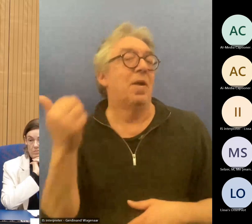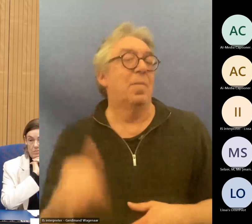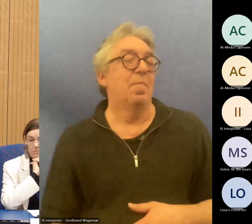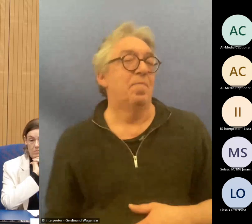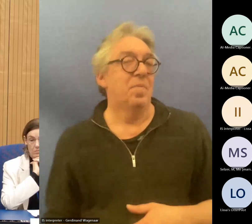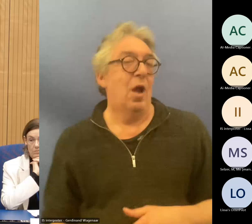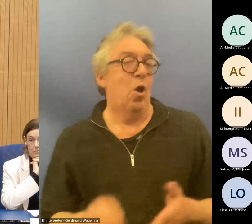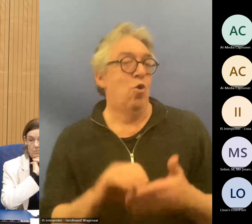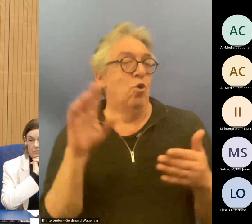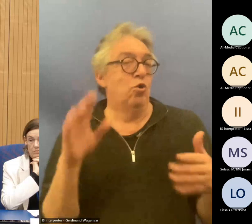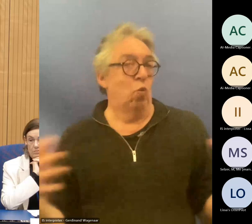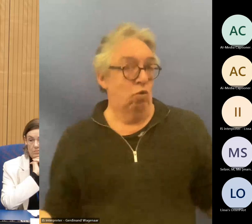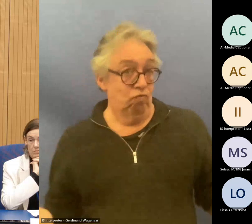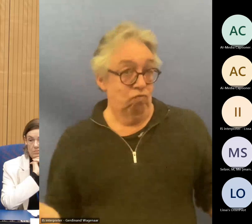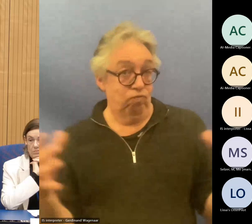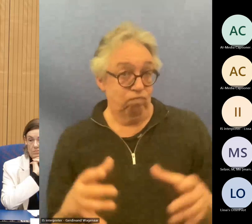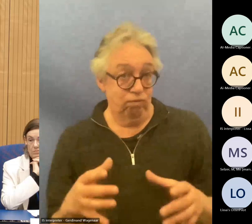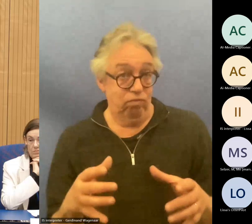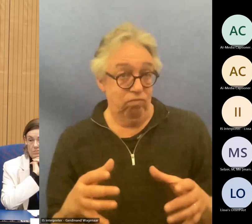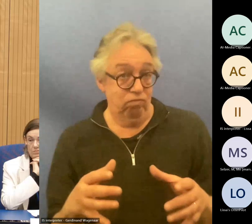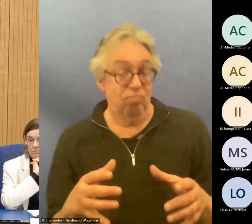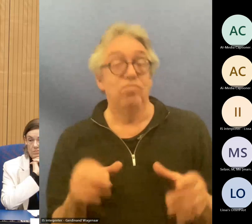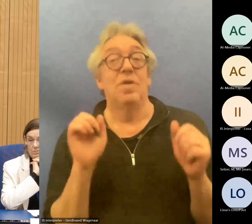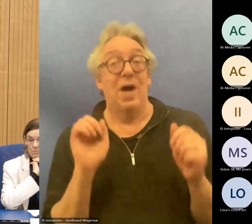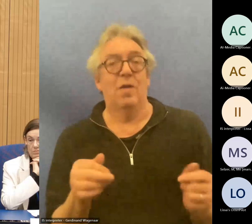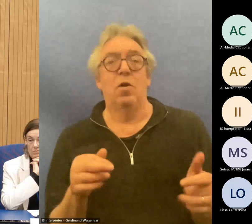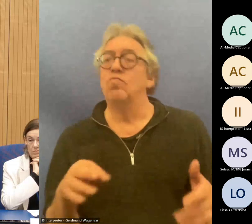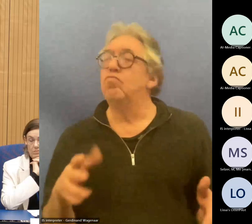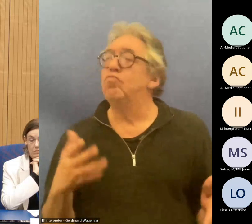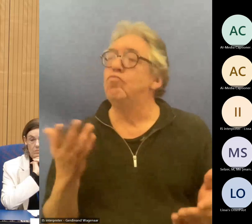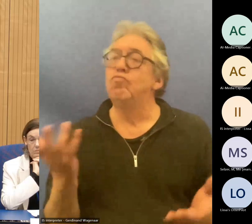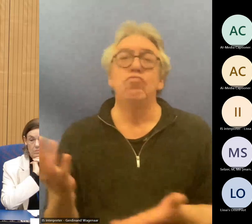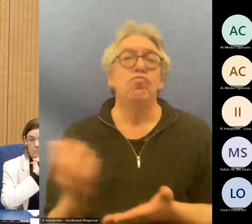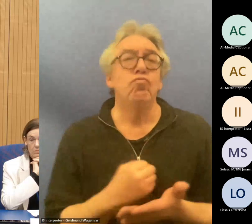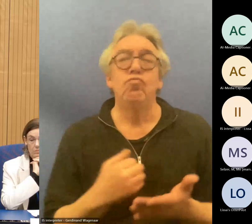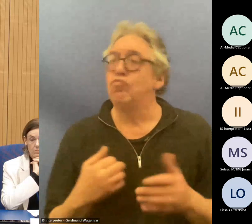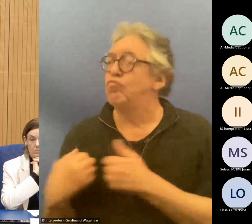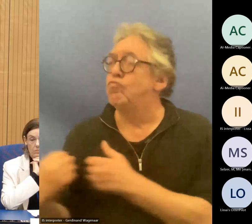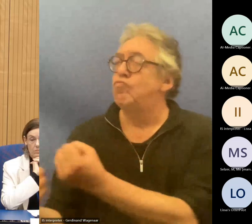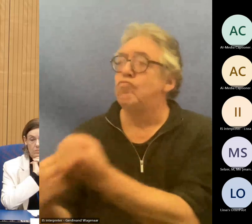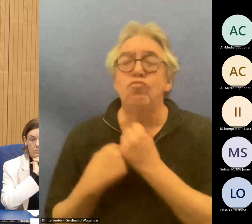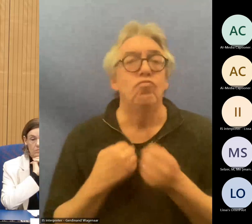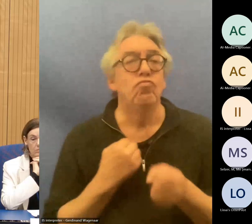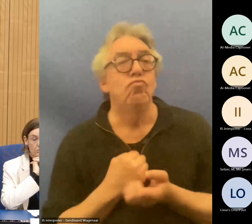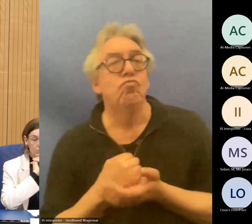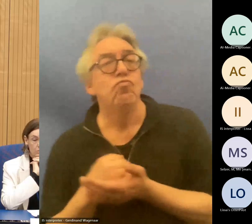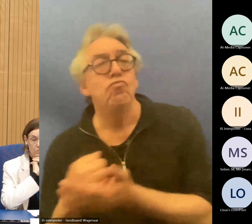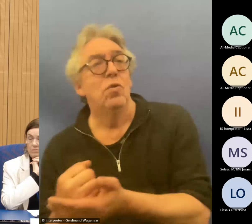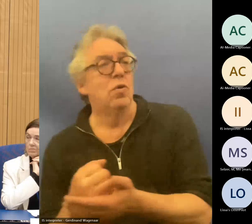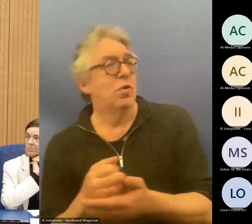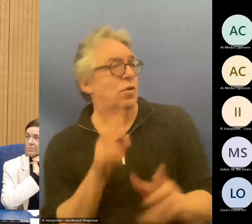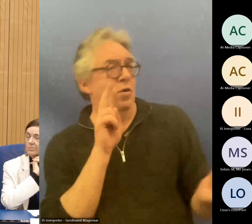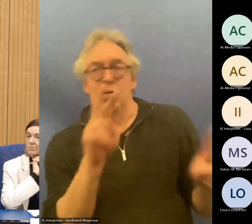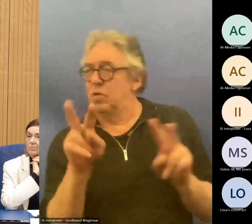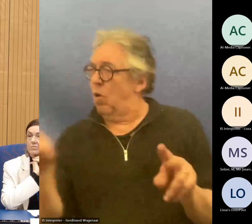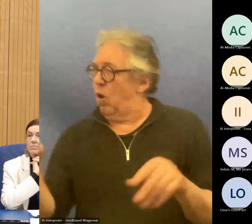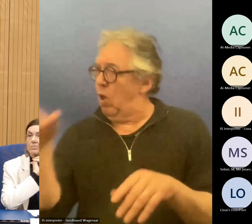same classroom, they benefit from collaboration, peer support, and exposure to different learning